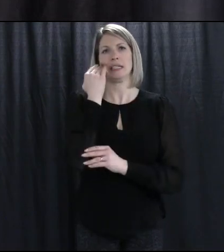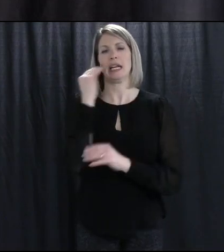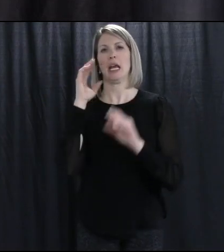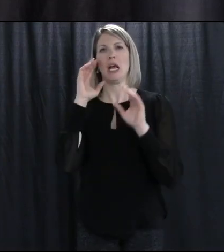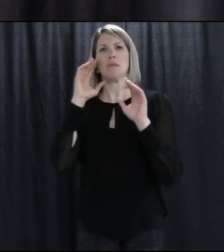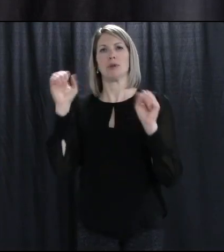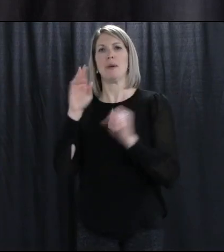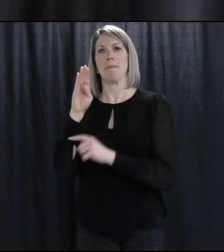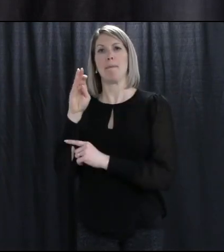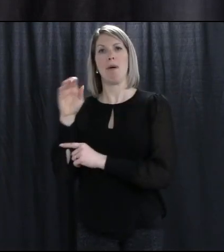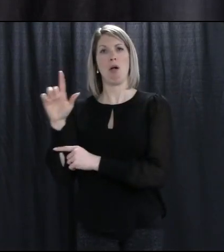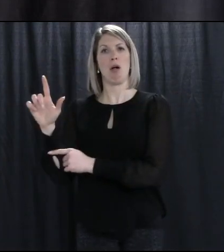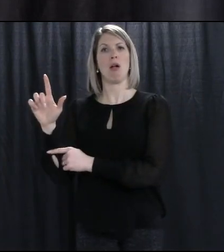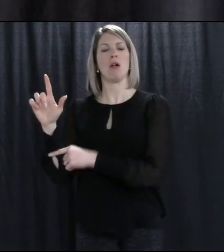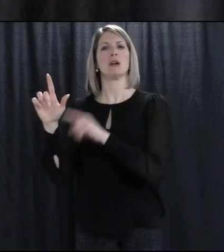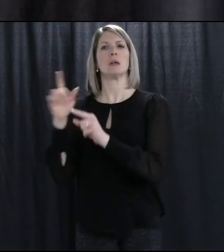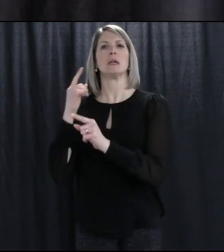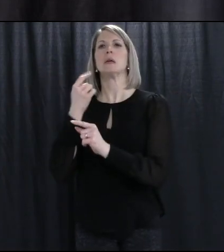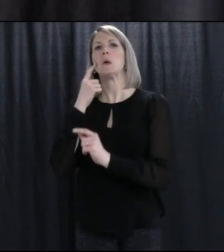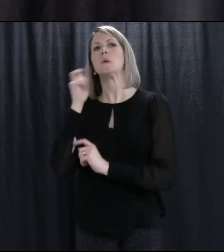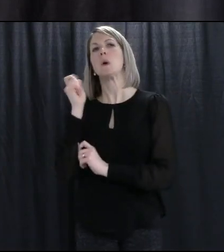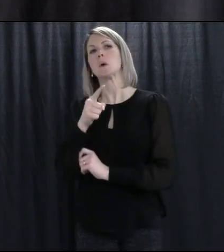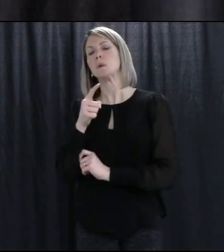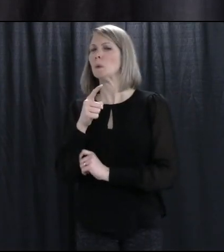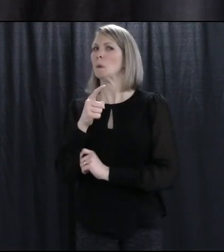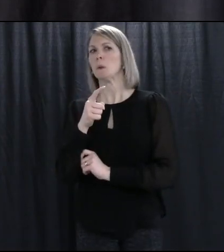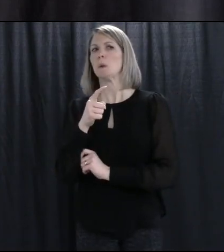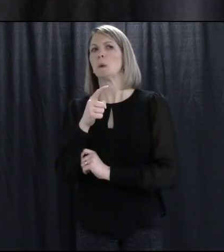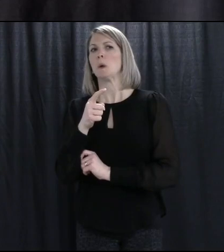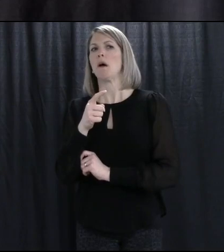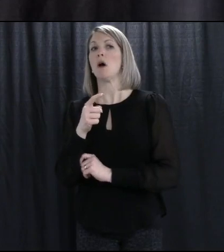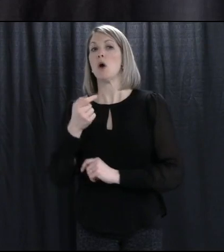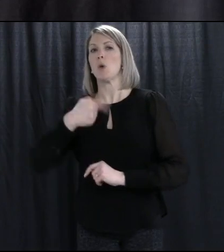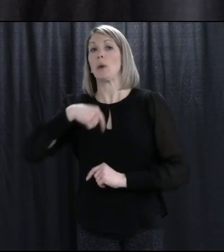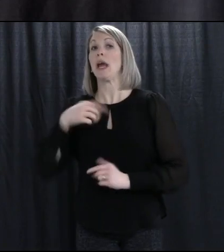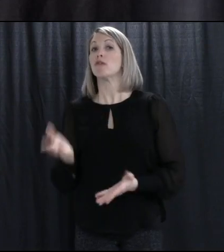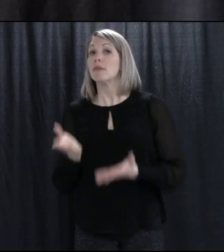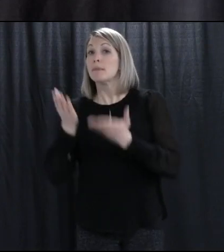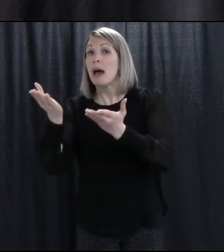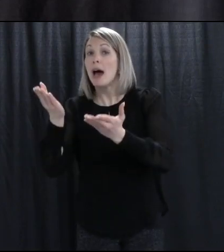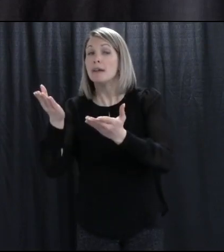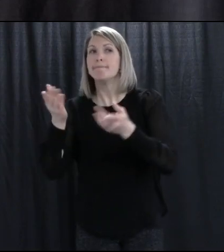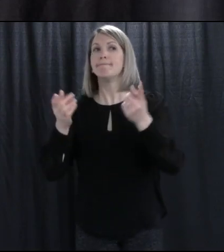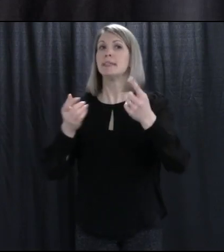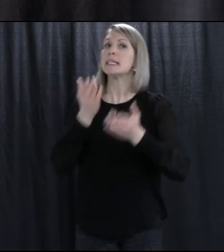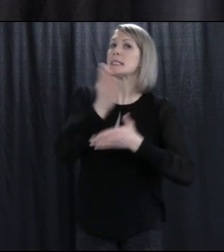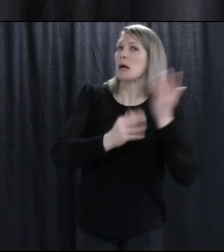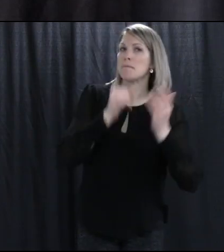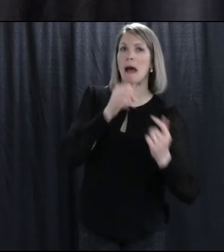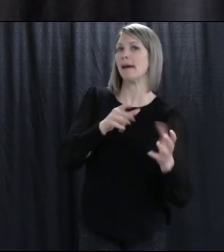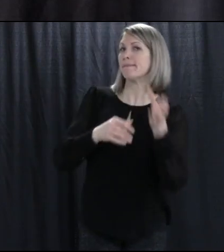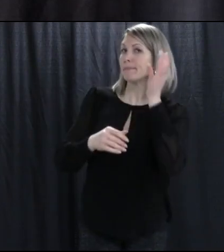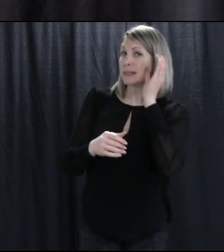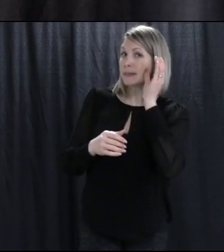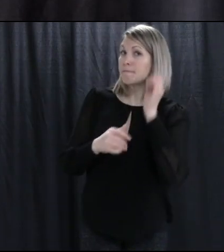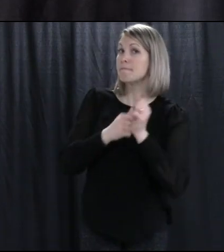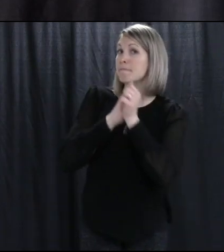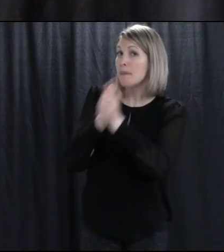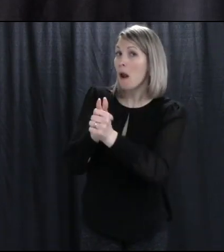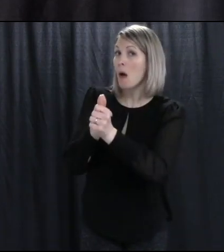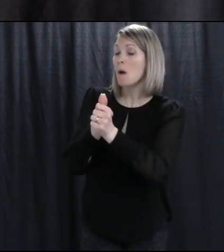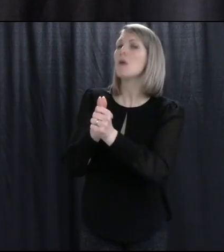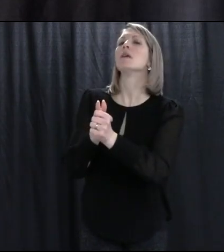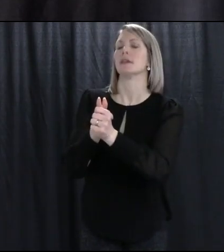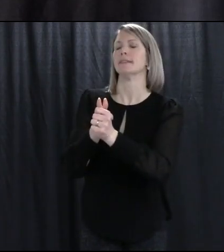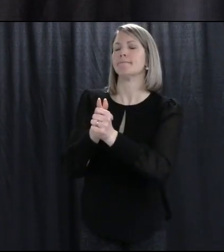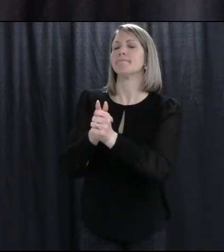This is an exclamation point behind what were previously recommendations. These now have the force of regulation, they